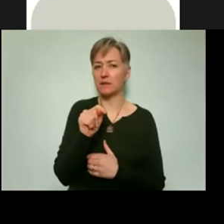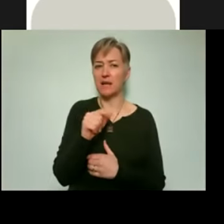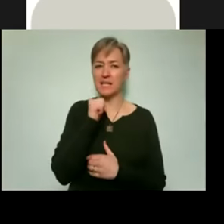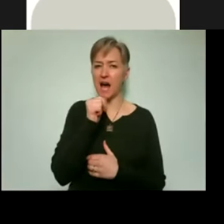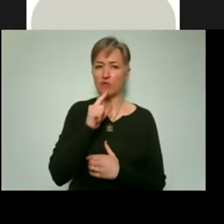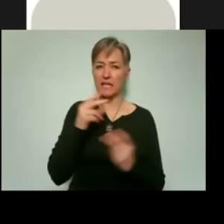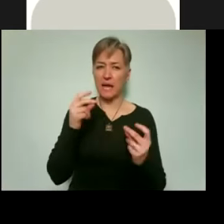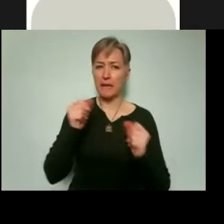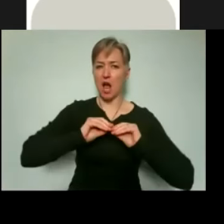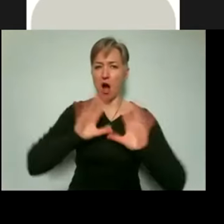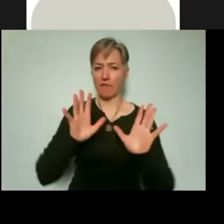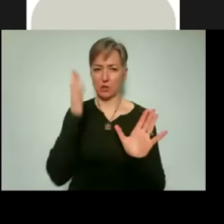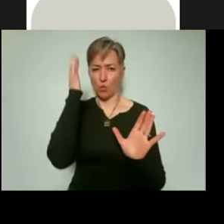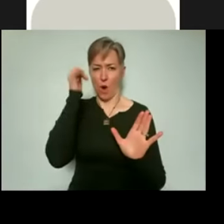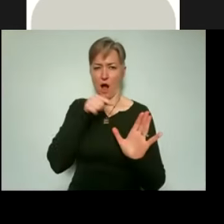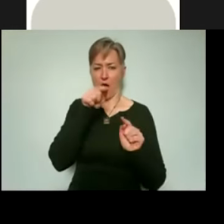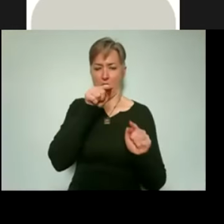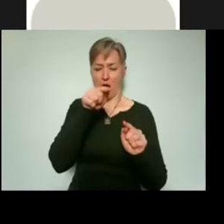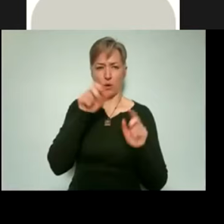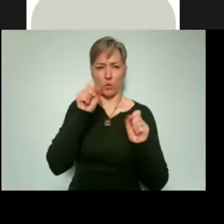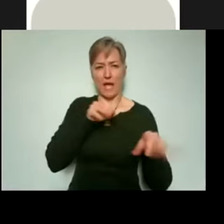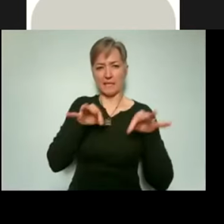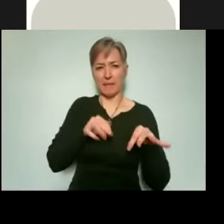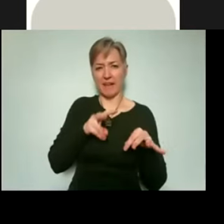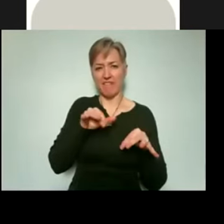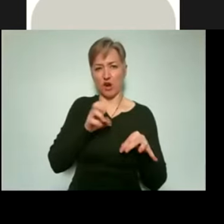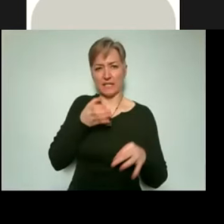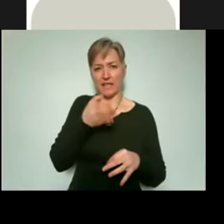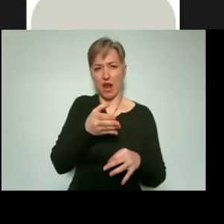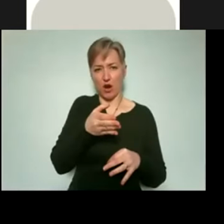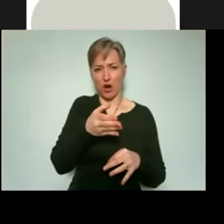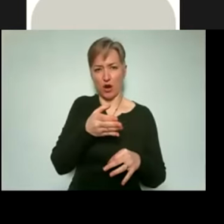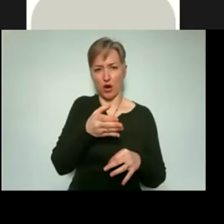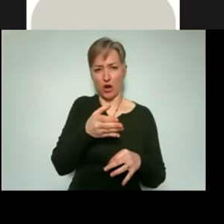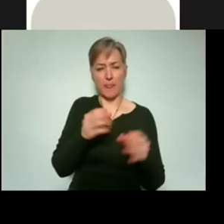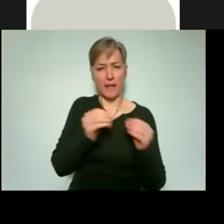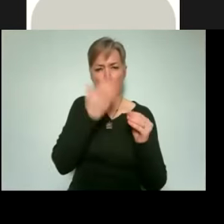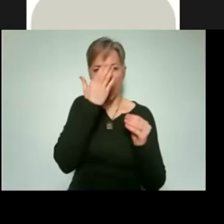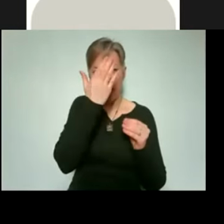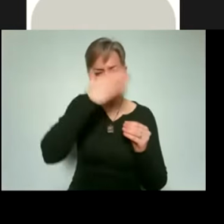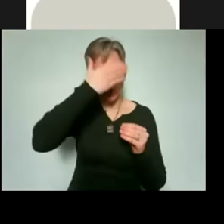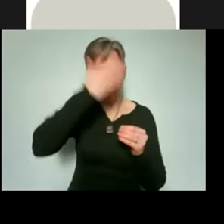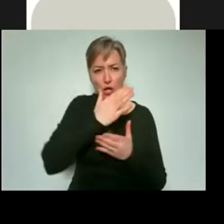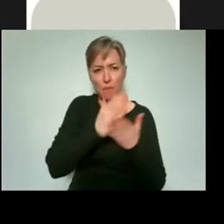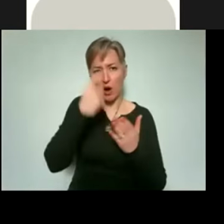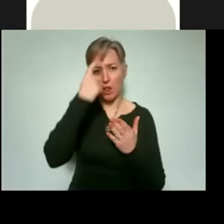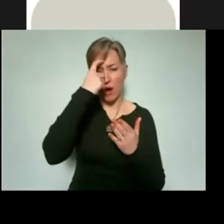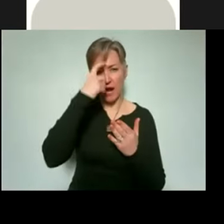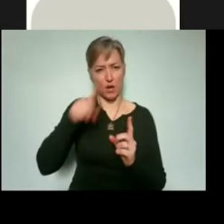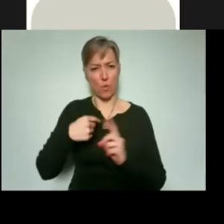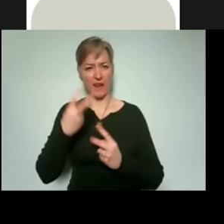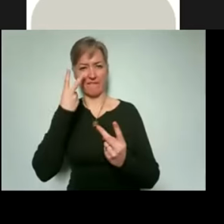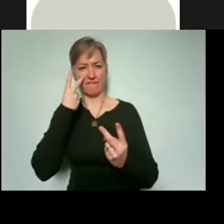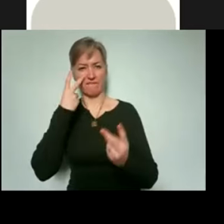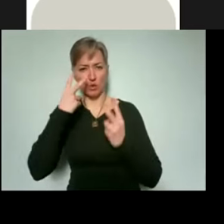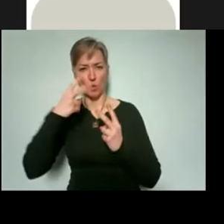to us why we would be able to explain variance in these more anterior parts of the brain based on the onset of the visual stimulus. That was a bit weird.